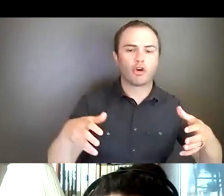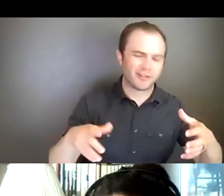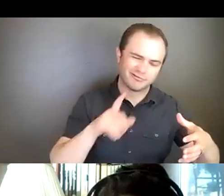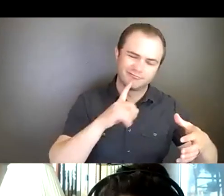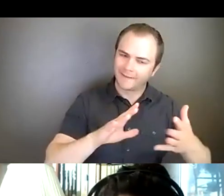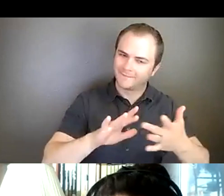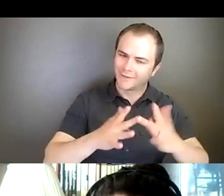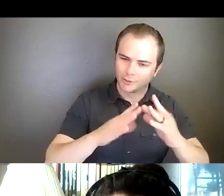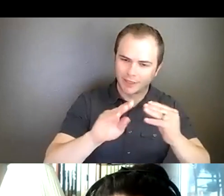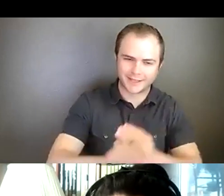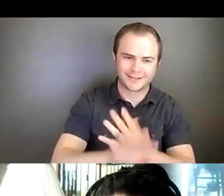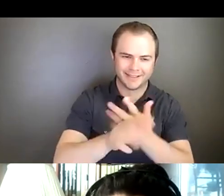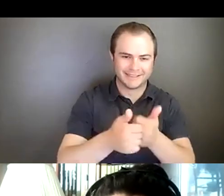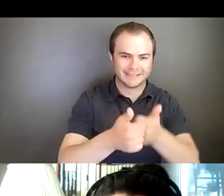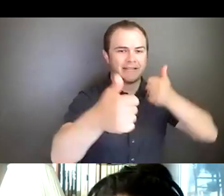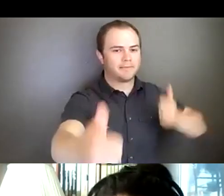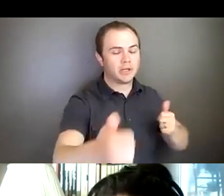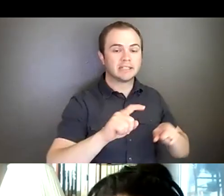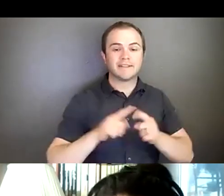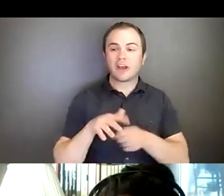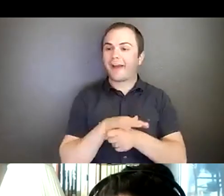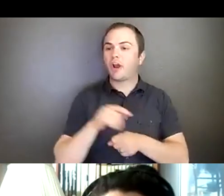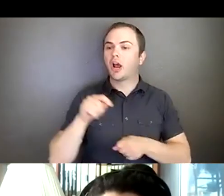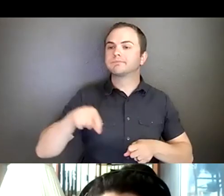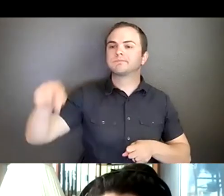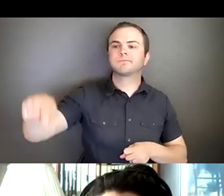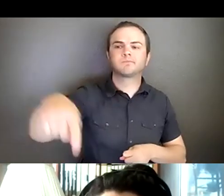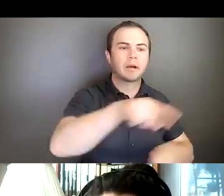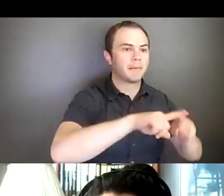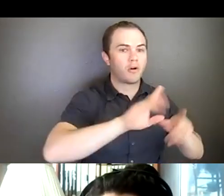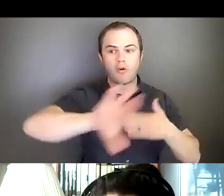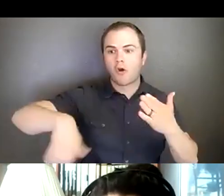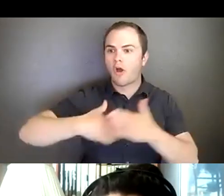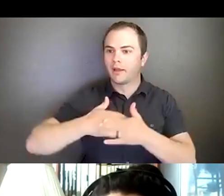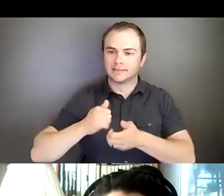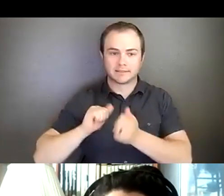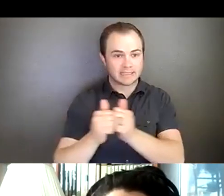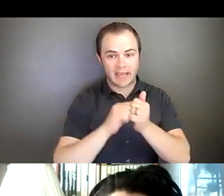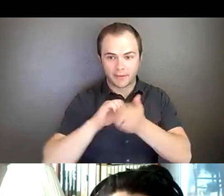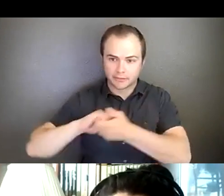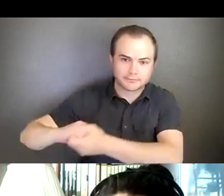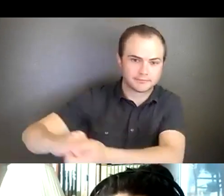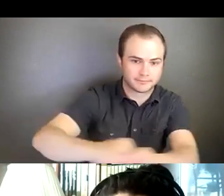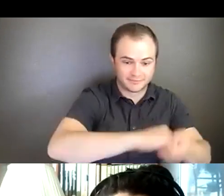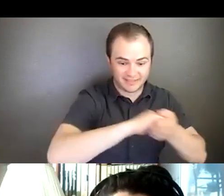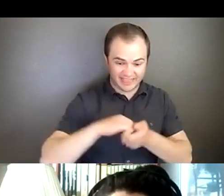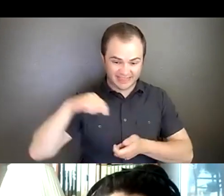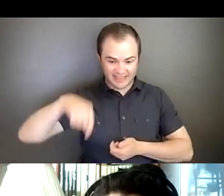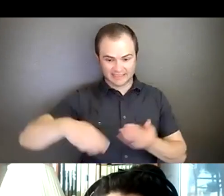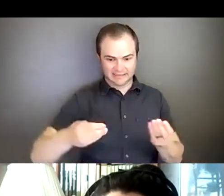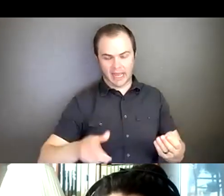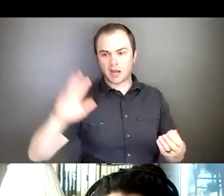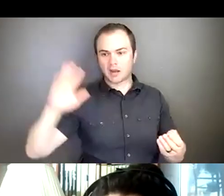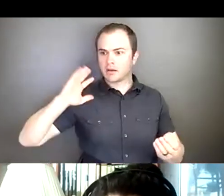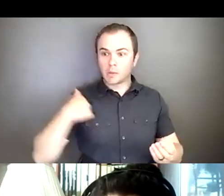distance in different geographical locations, collectively, we all sit on unceded land that was once occupied and inhabited